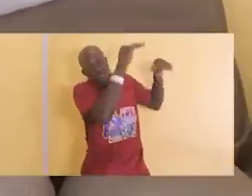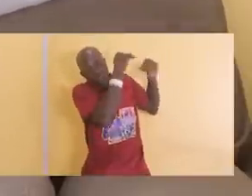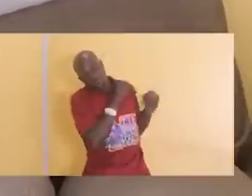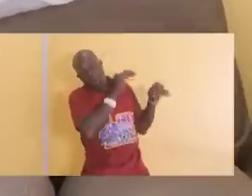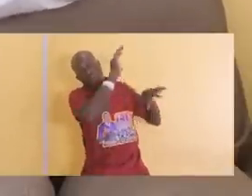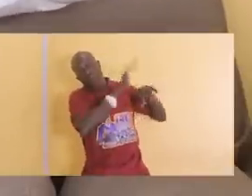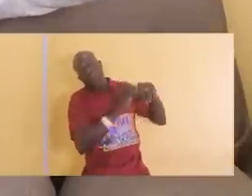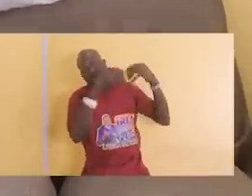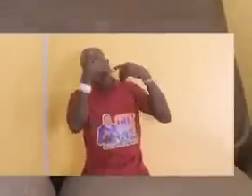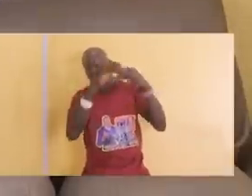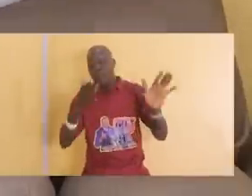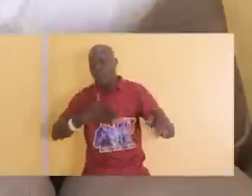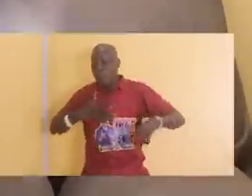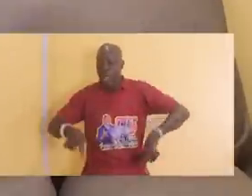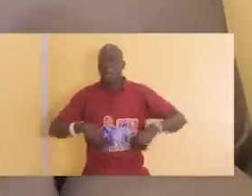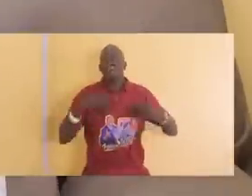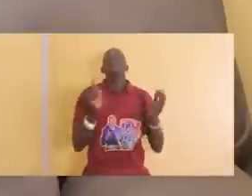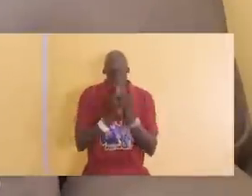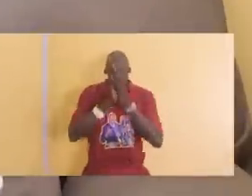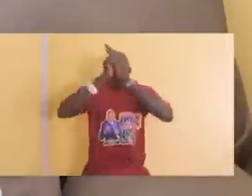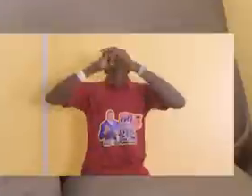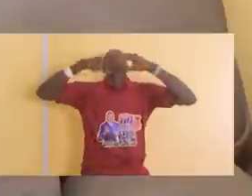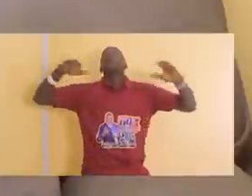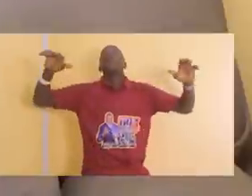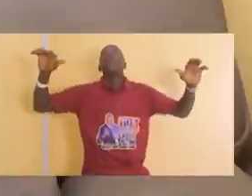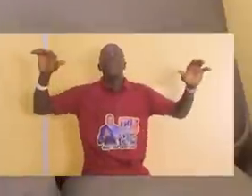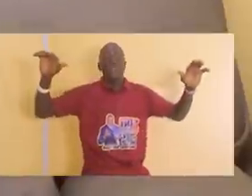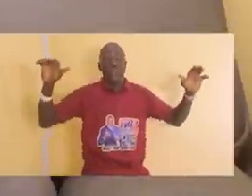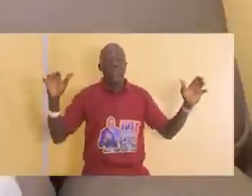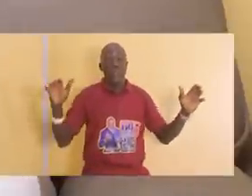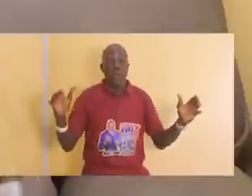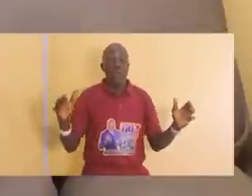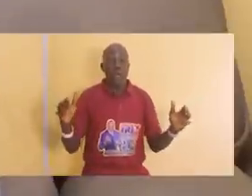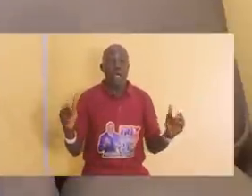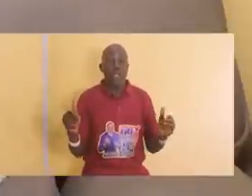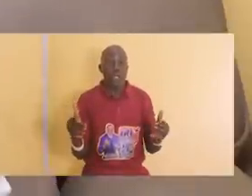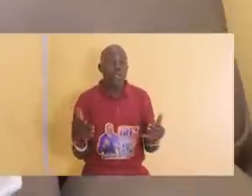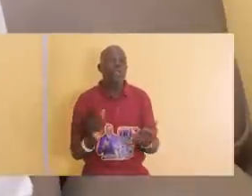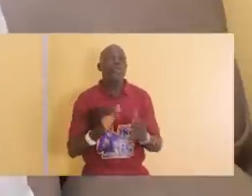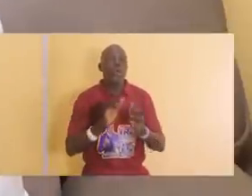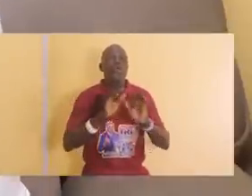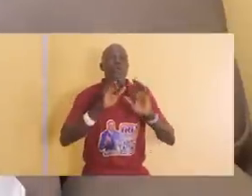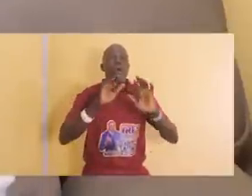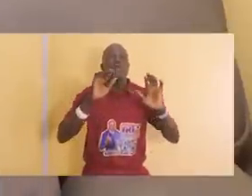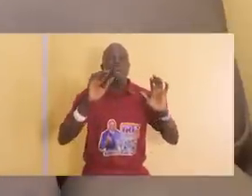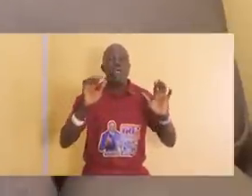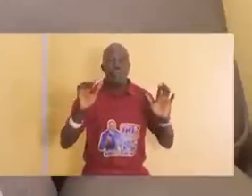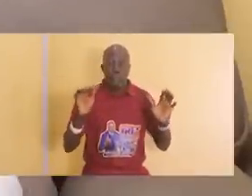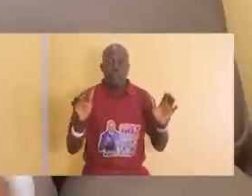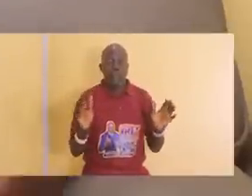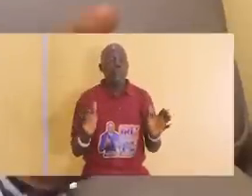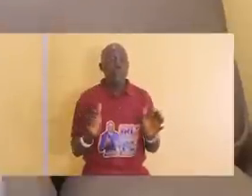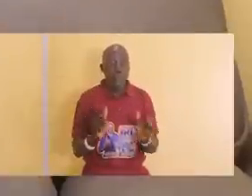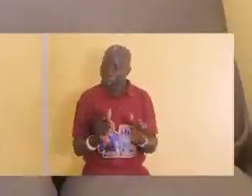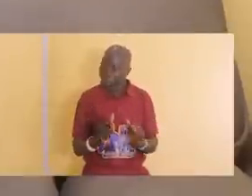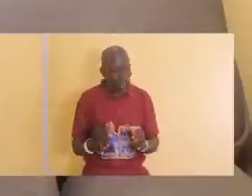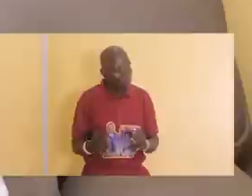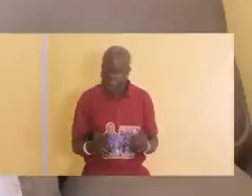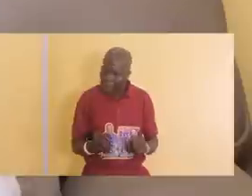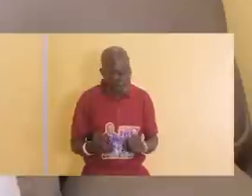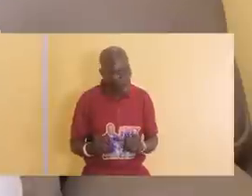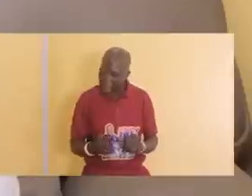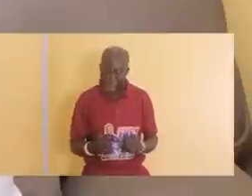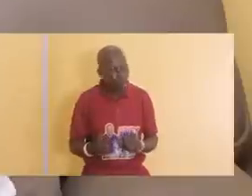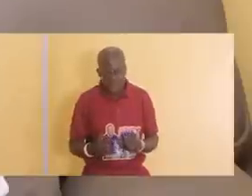everybody no God that faye kile o ya gba o ko desa o ko desi o ko desi eru ma